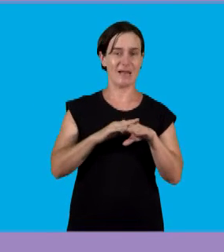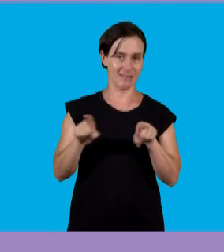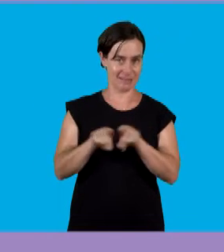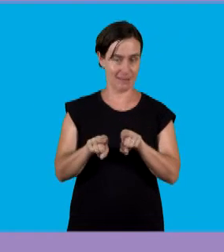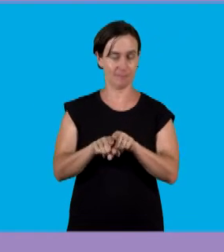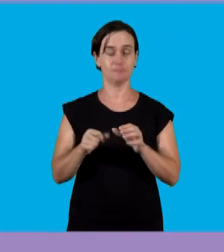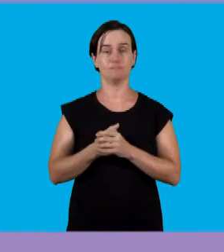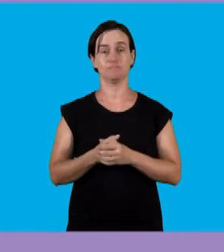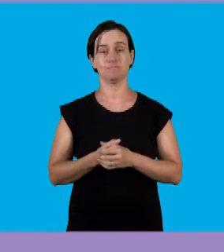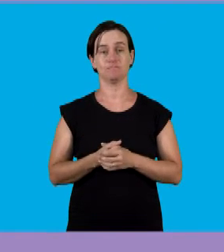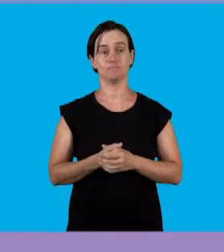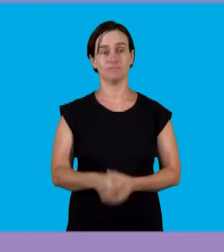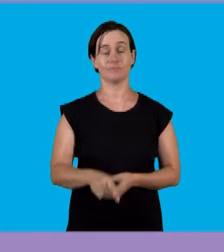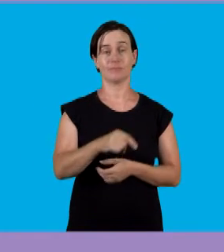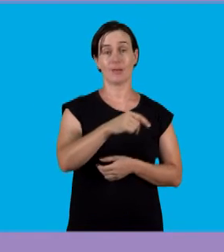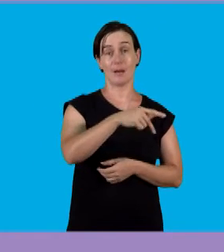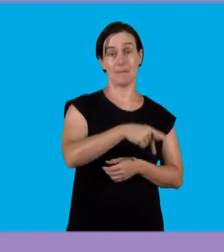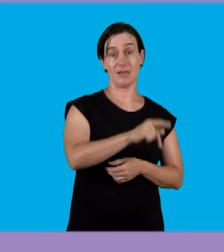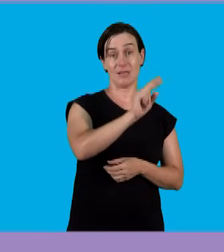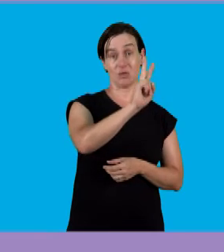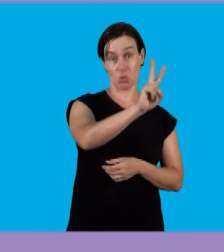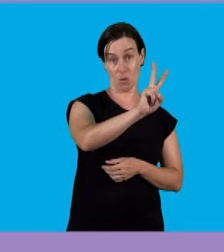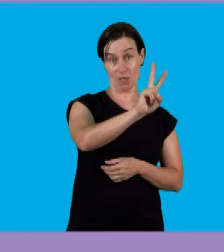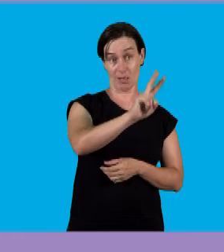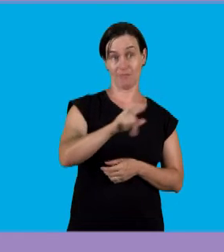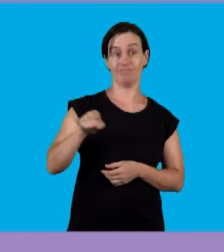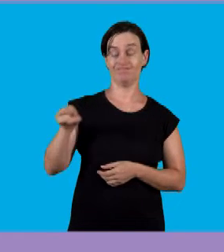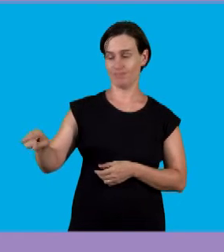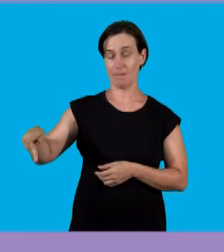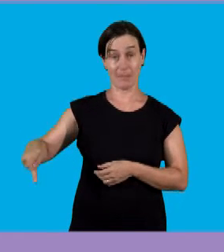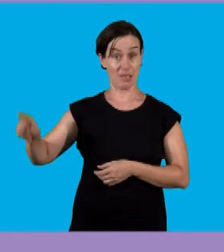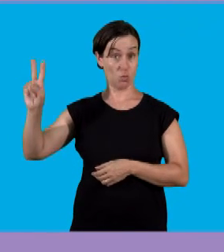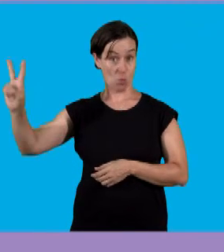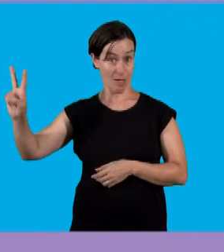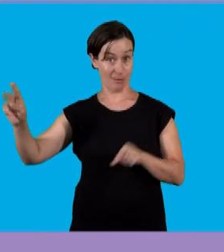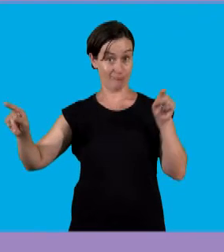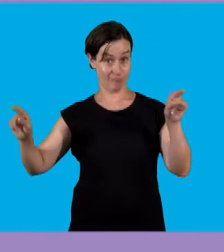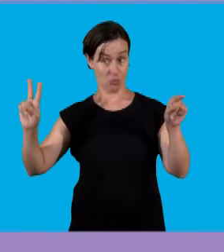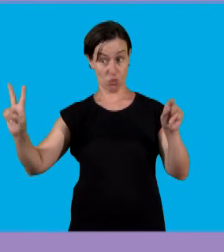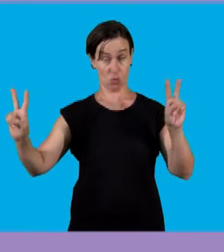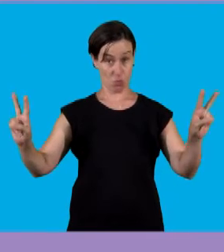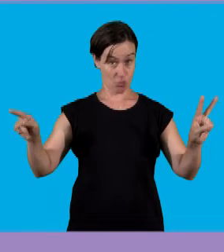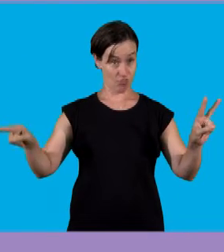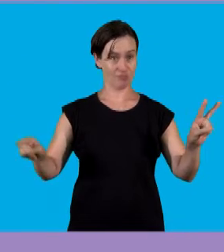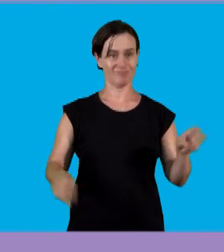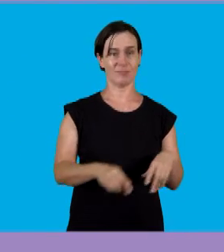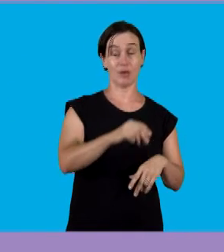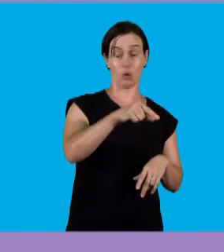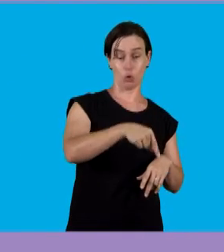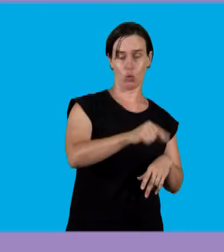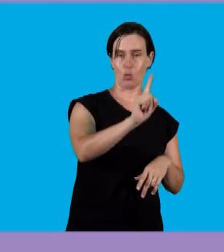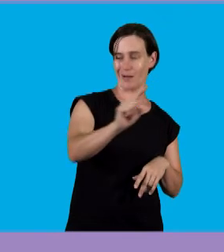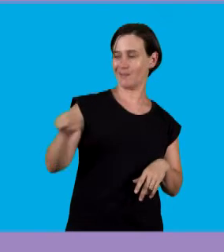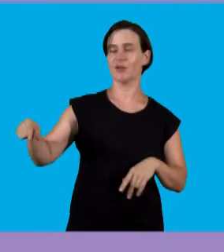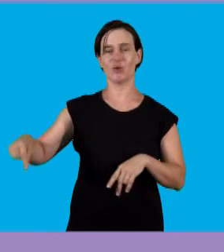that are the bases here, and then they also have a exponent 2 for the p